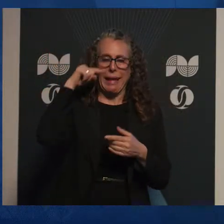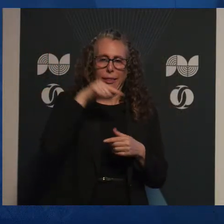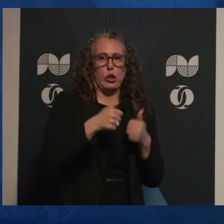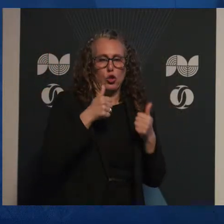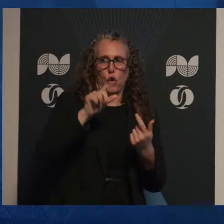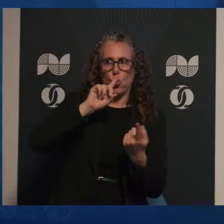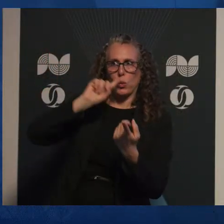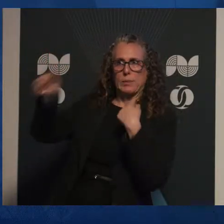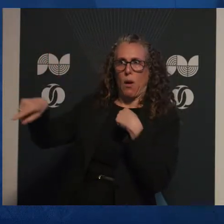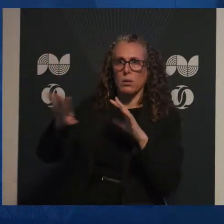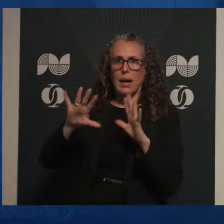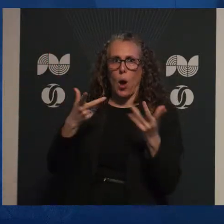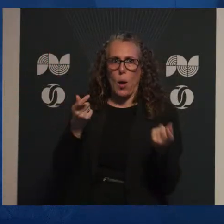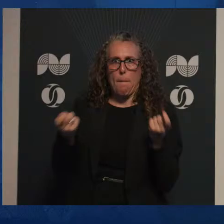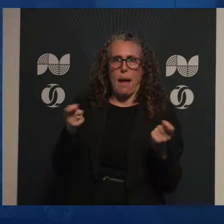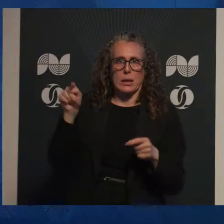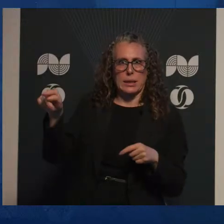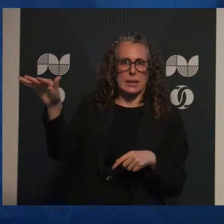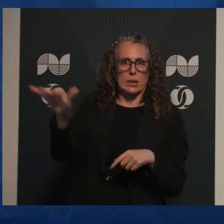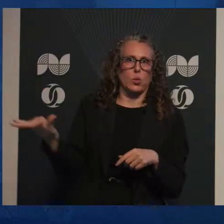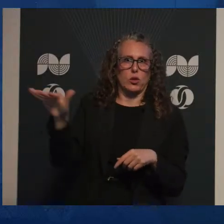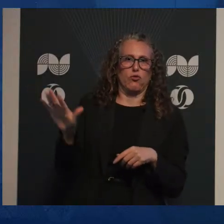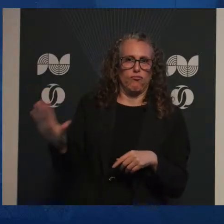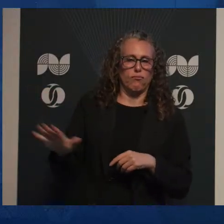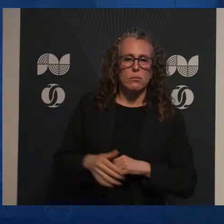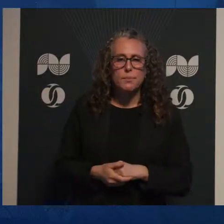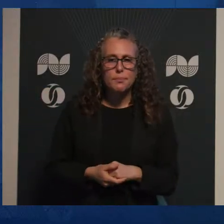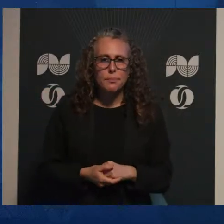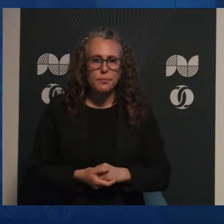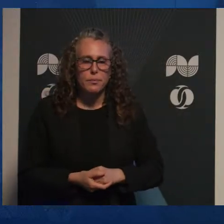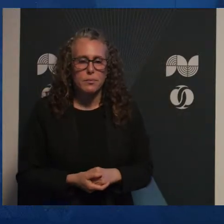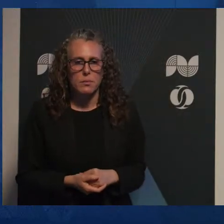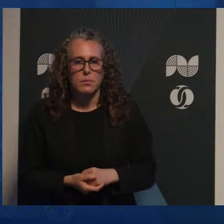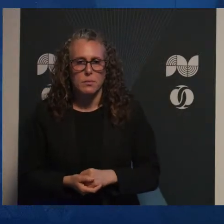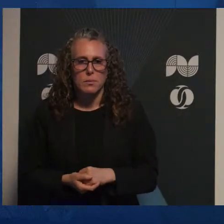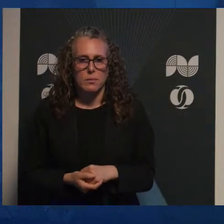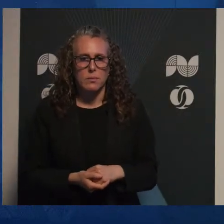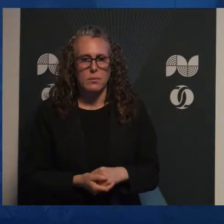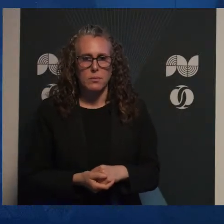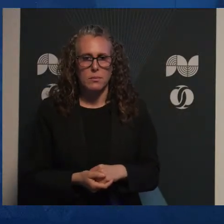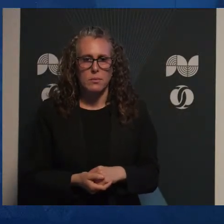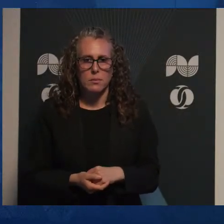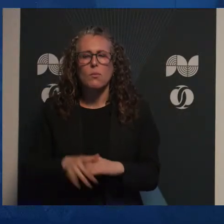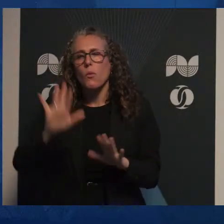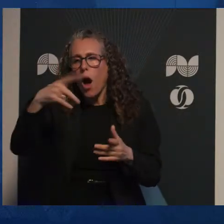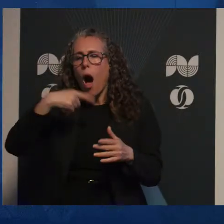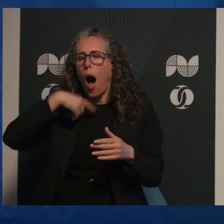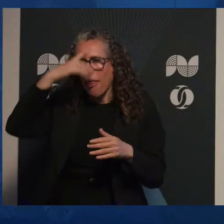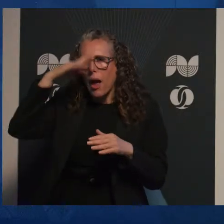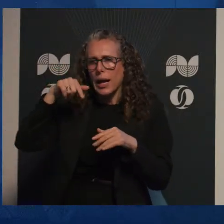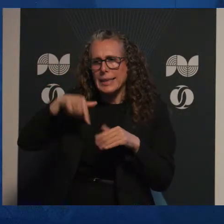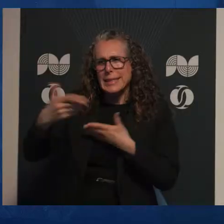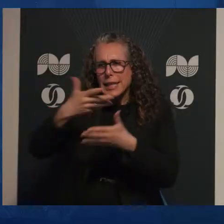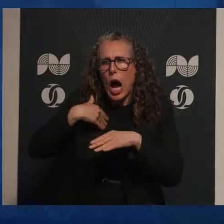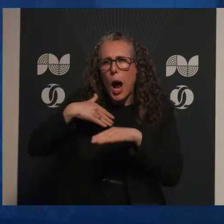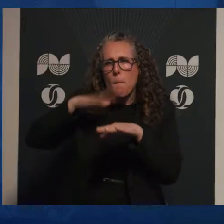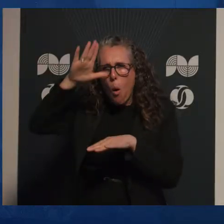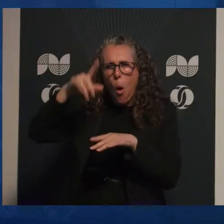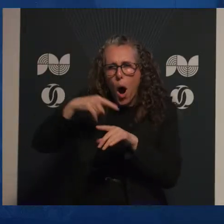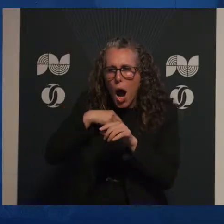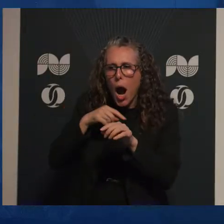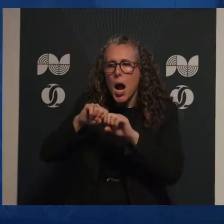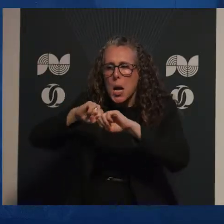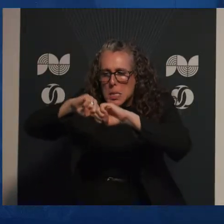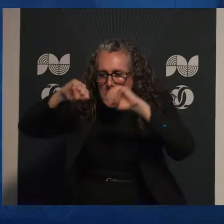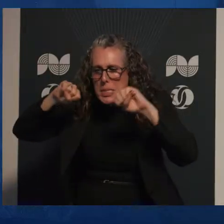wholehearted embrace, I think, of this order that seems under pressure. I'm sure we'll probe it a little bit more further in the discussion. But thanks